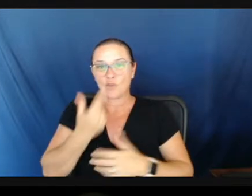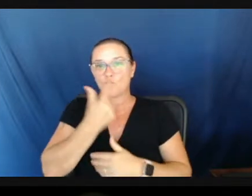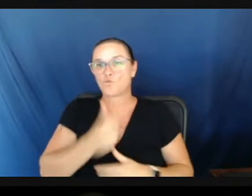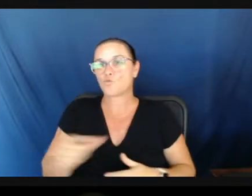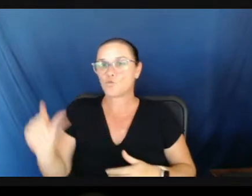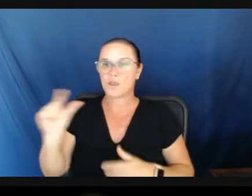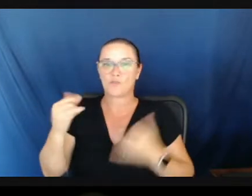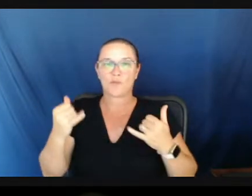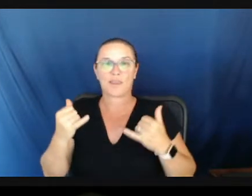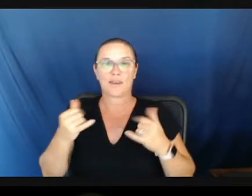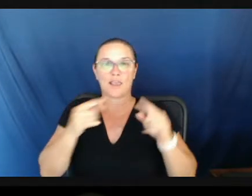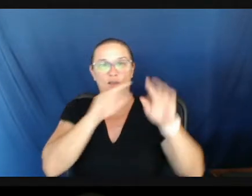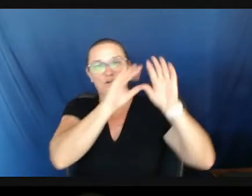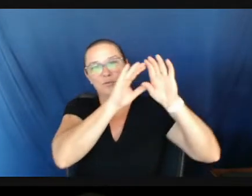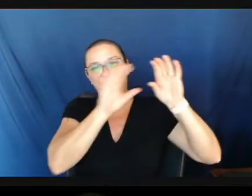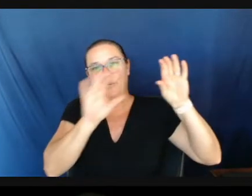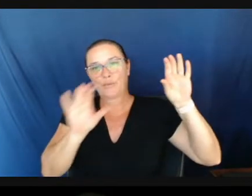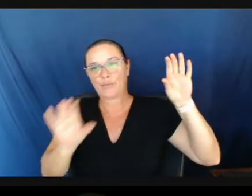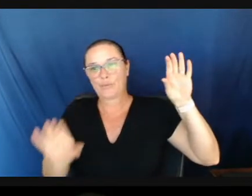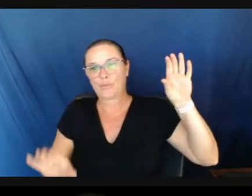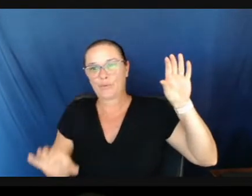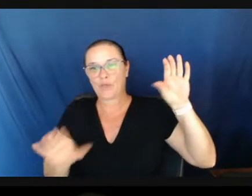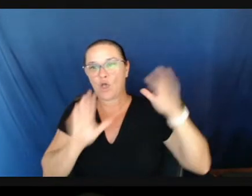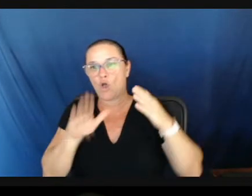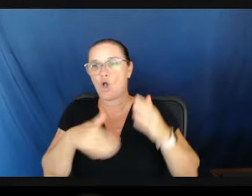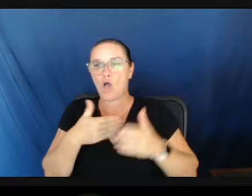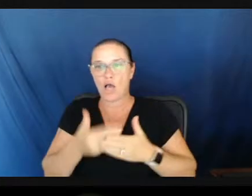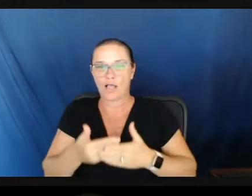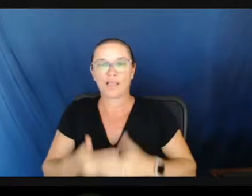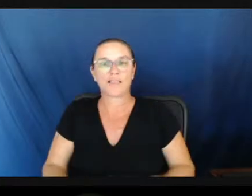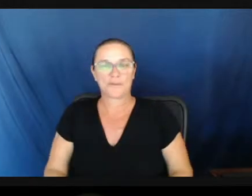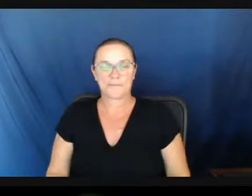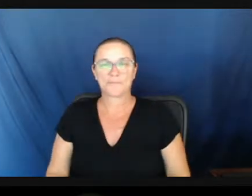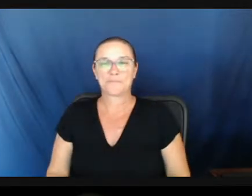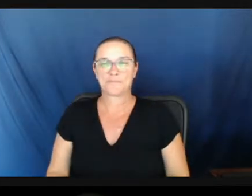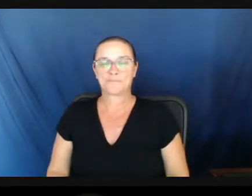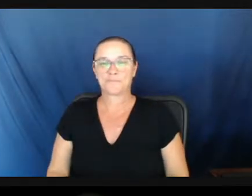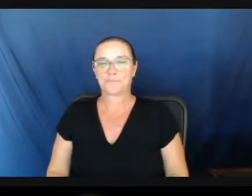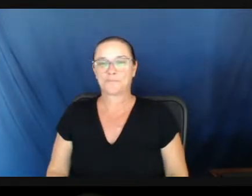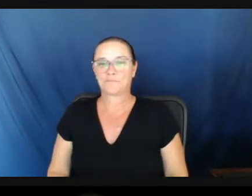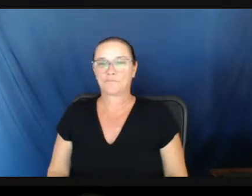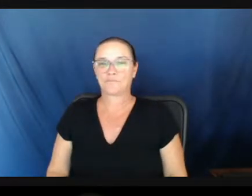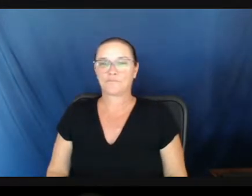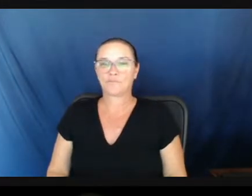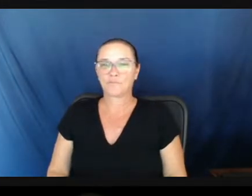to Maui to all of Hawaii, Big Island of Hawaii here.